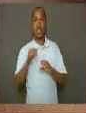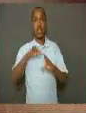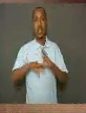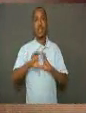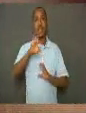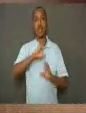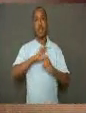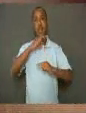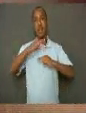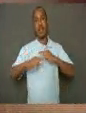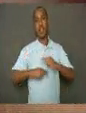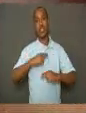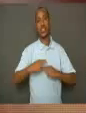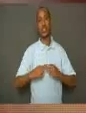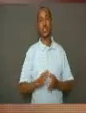chemical reactions.